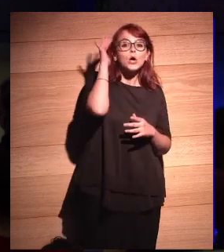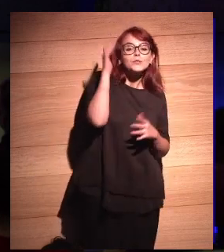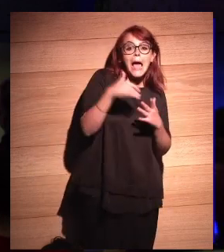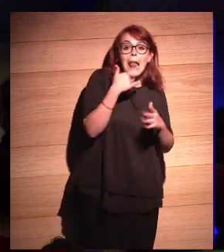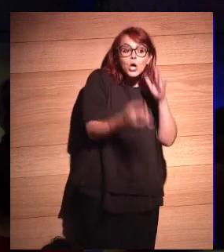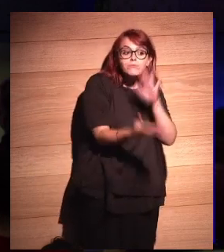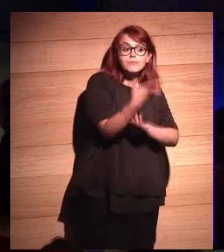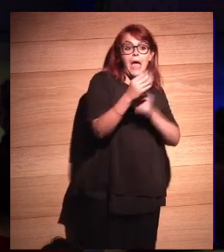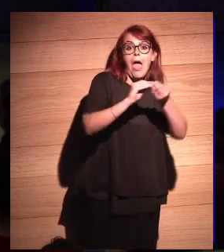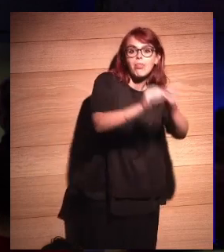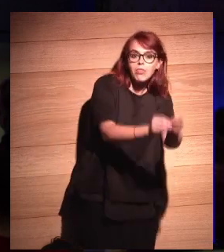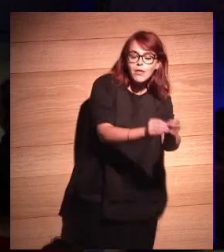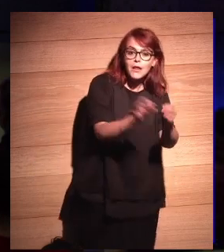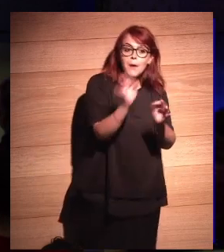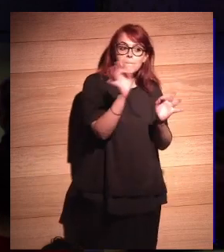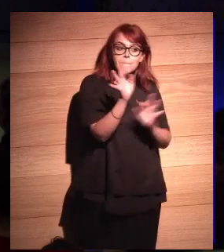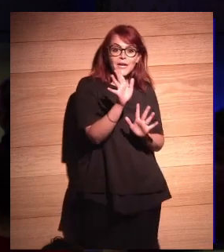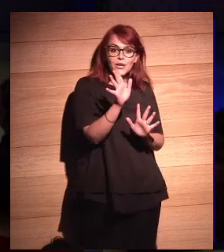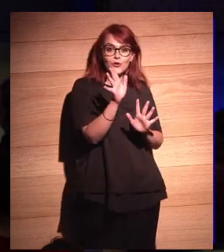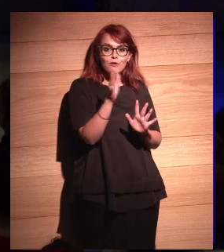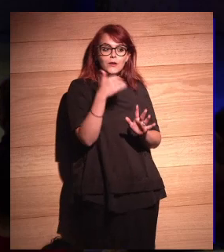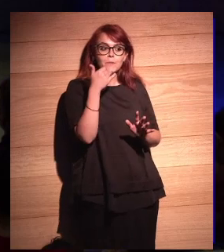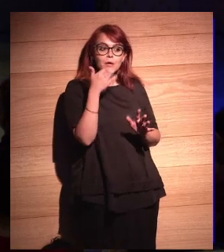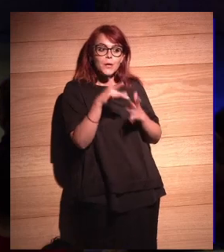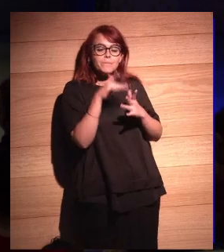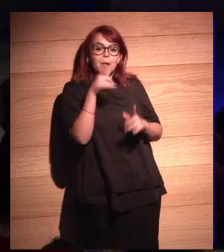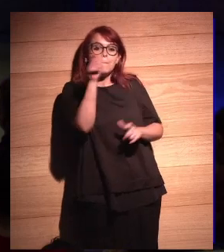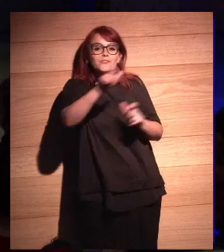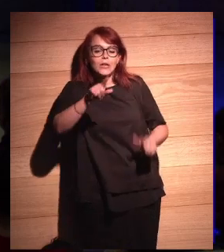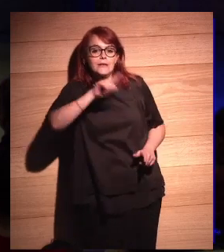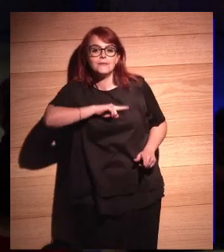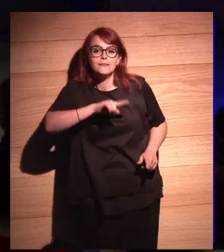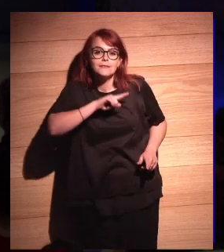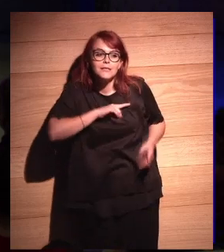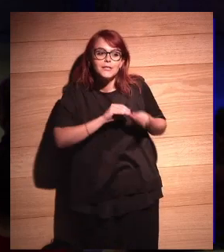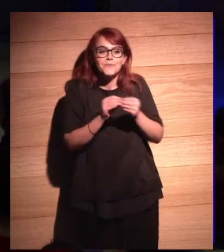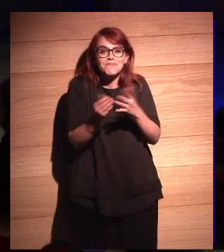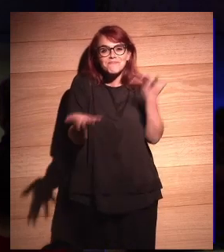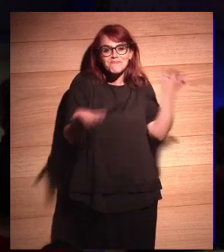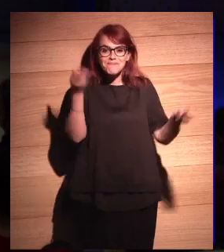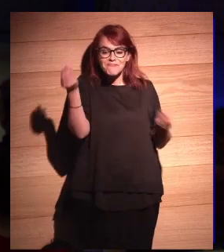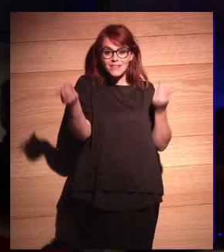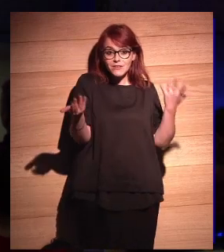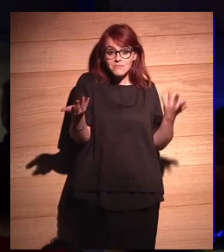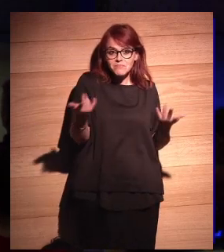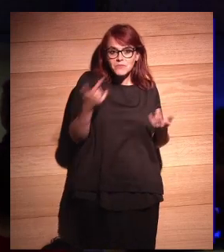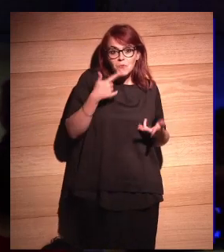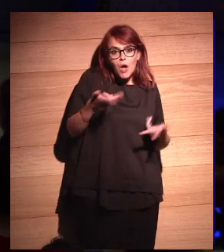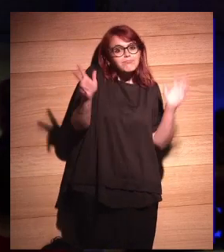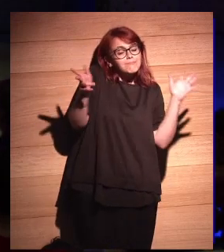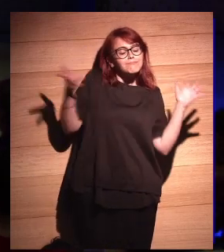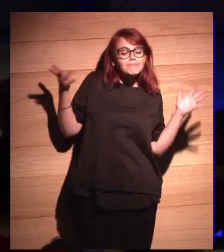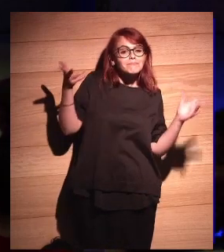too. But I had a really hard time making people feel anything when I was not looking at them,